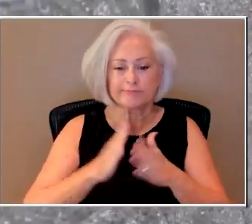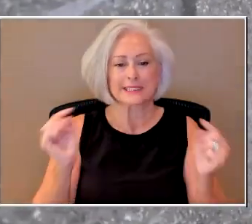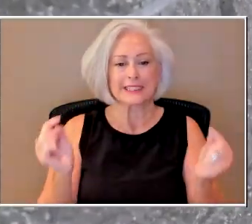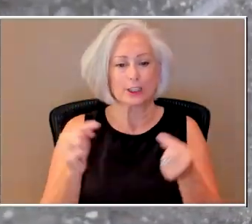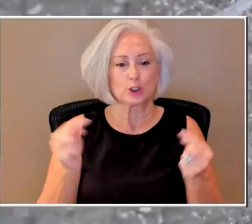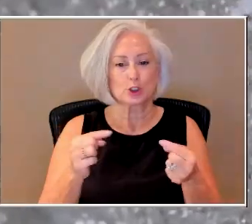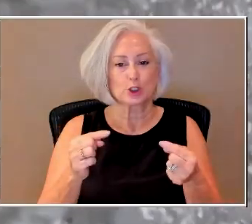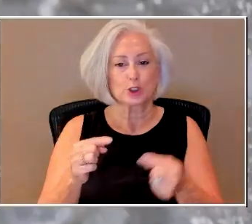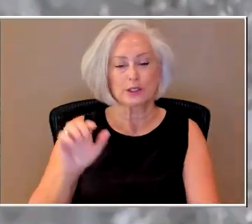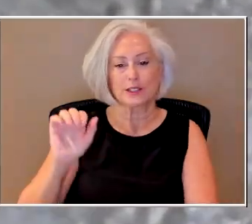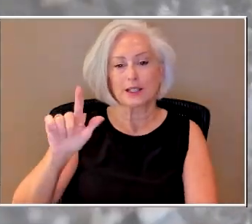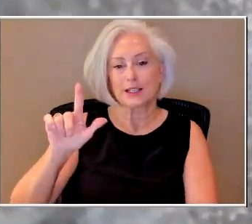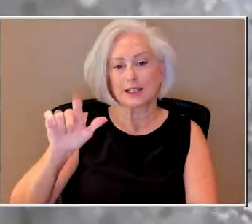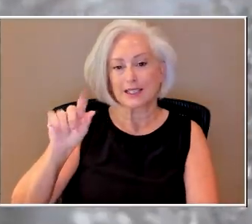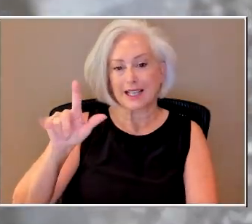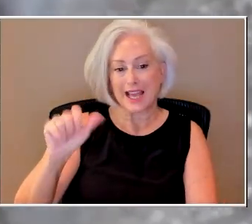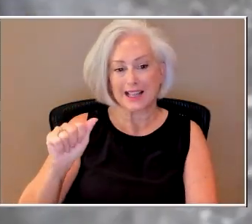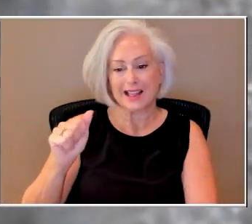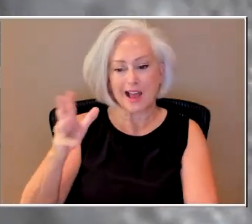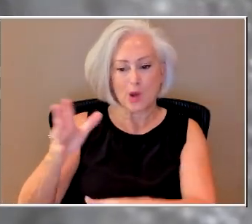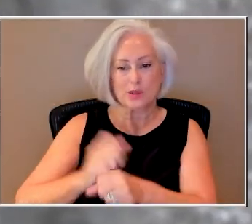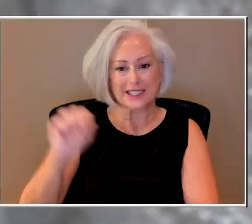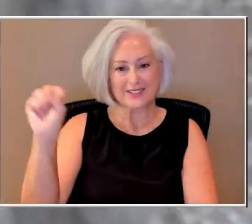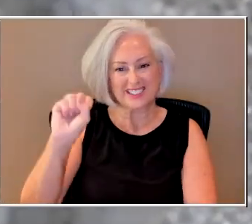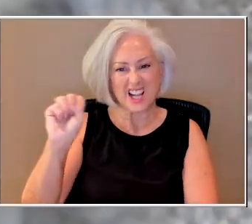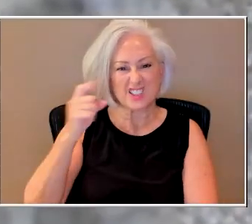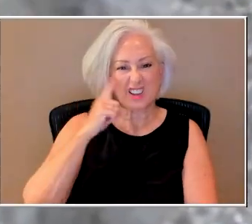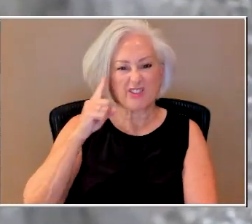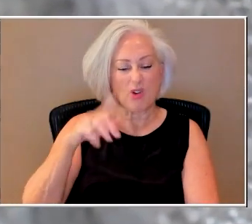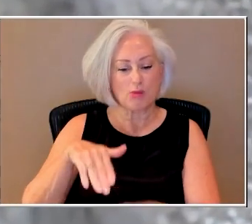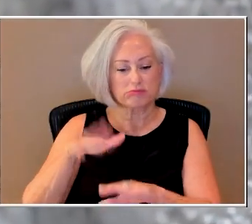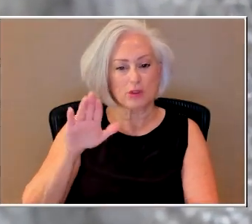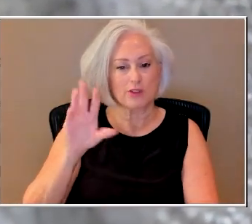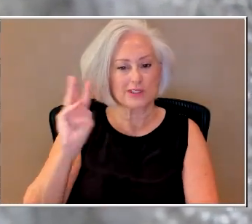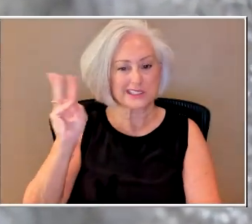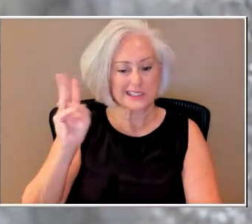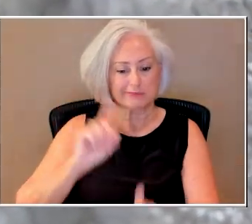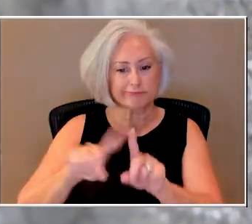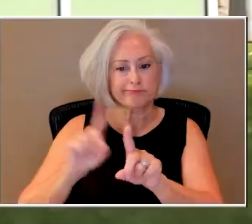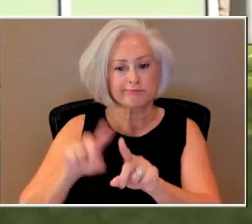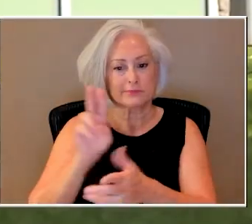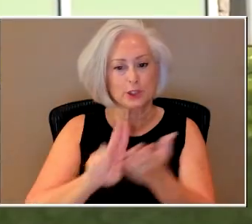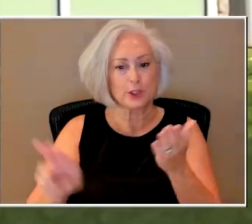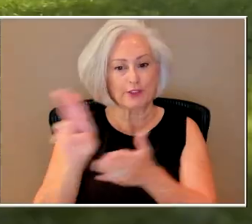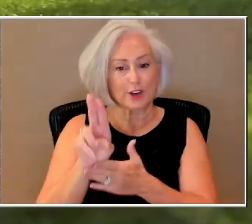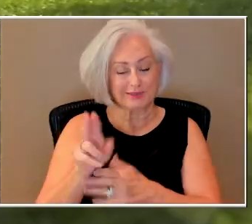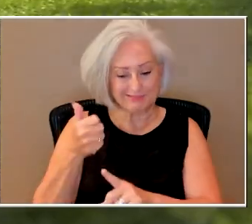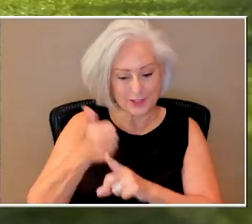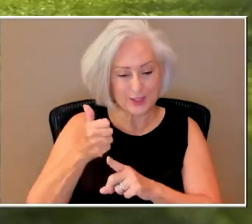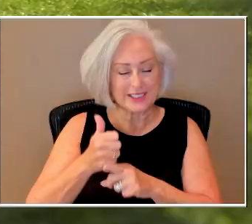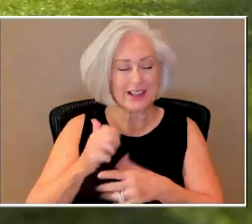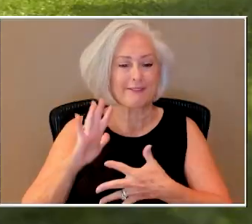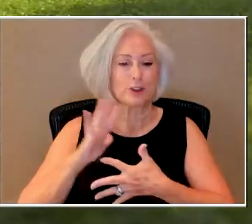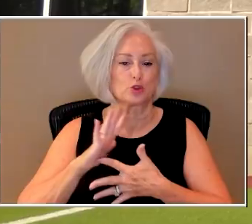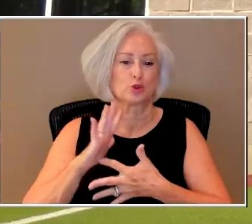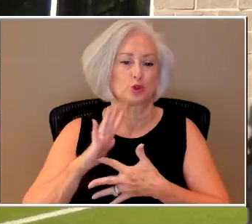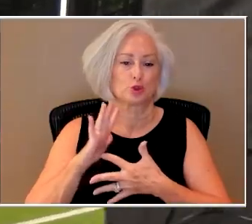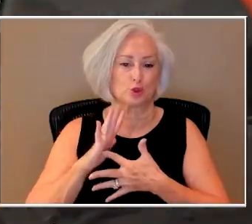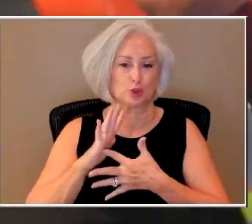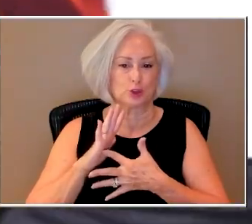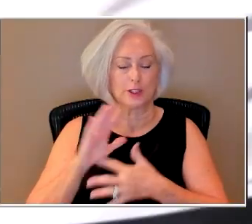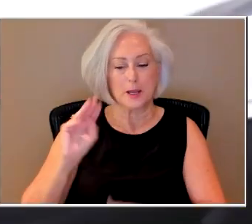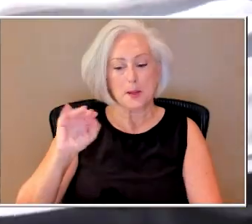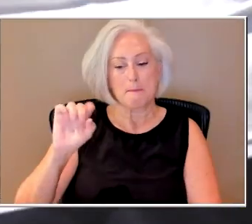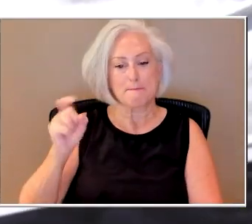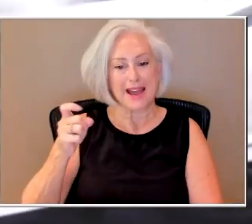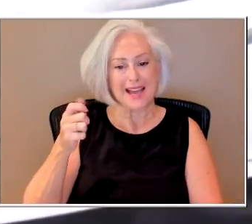received scholarship offers from more than a half-dozen universities, and she's only a junior. Max is chasing a Division